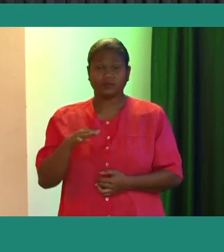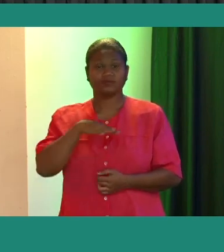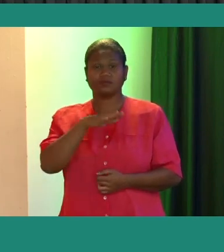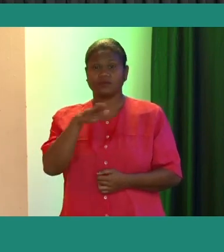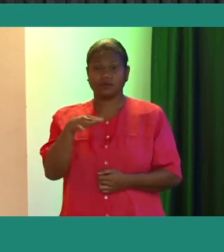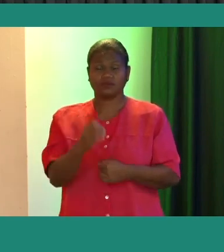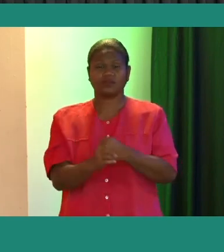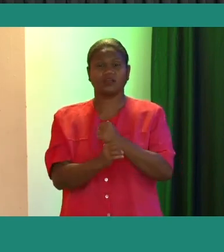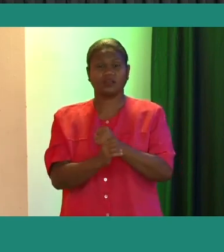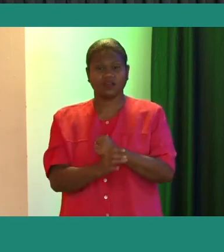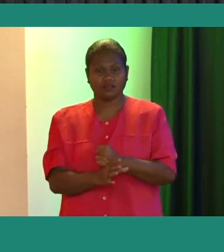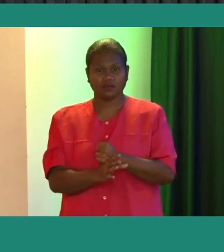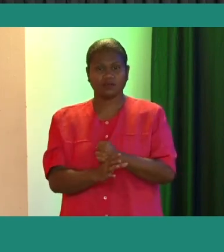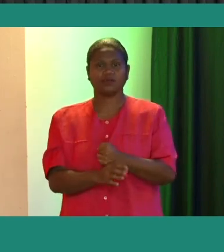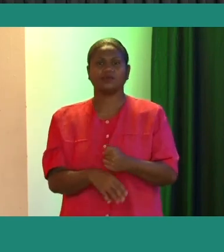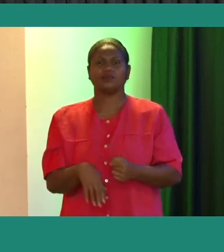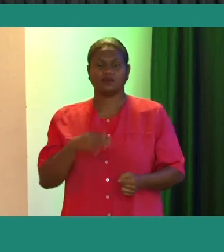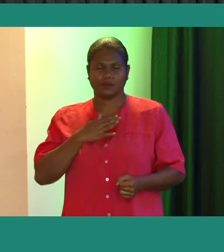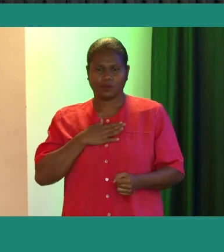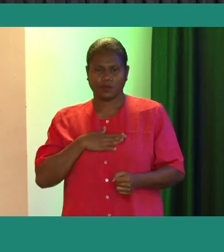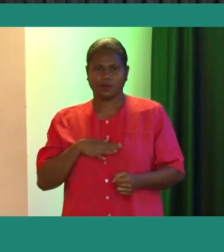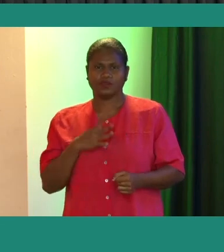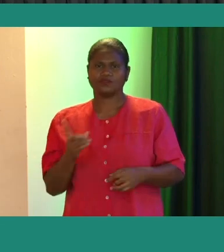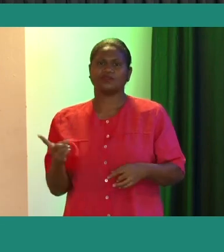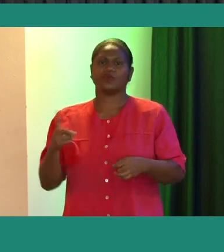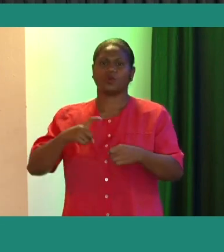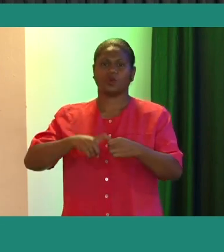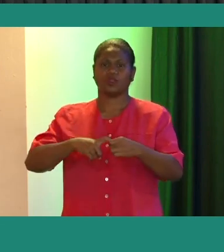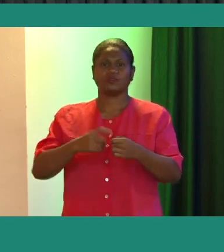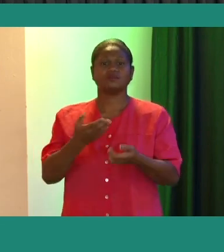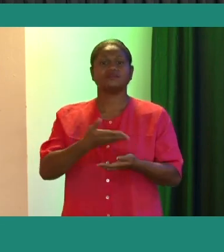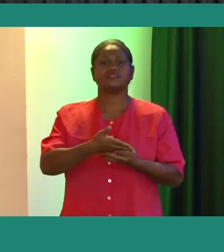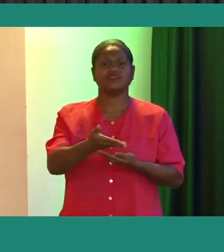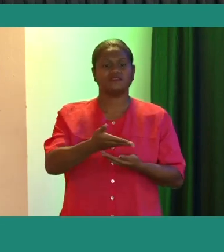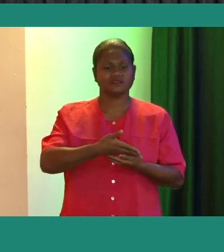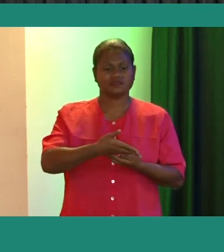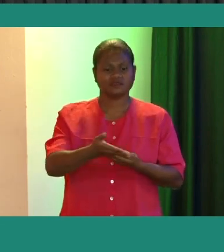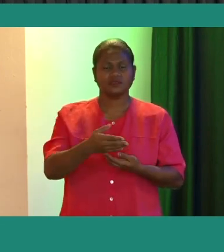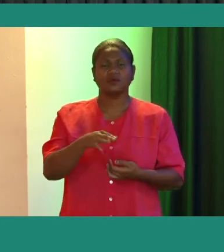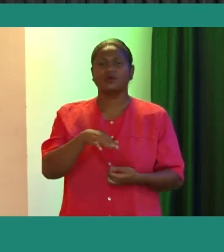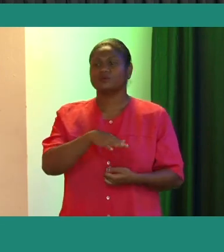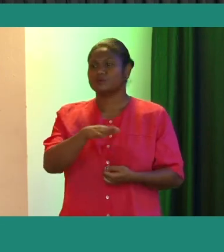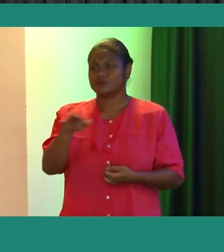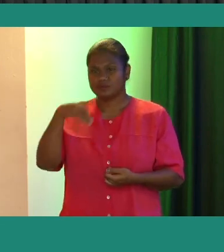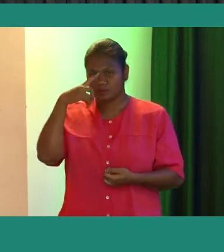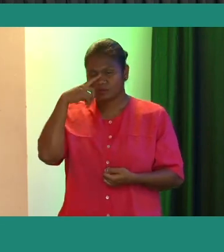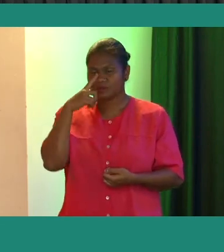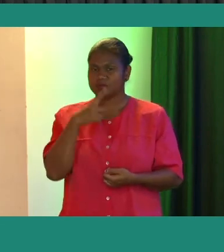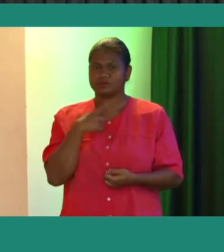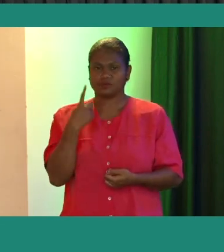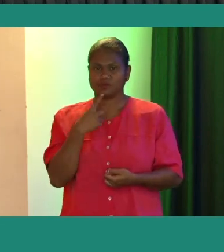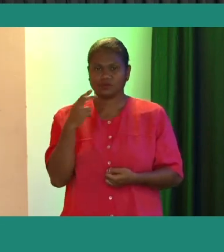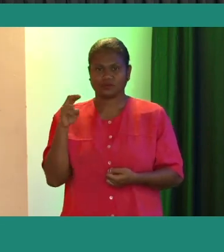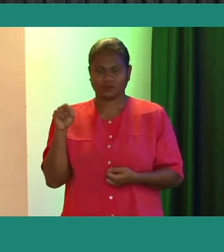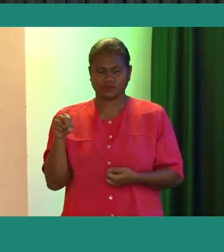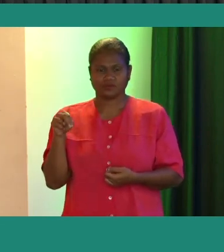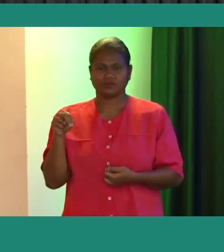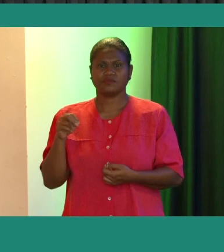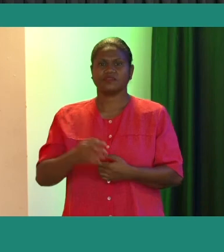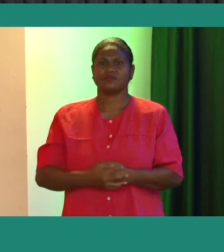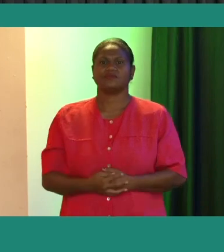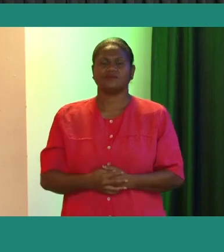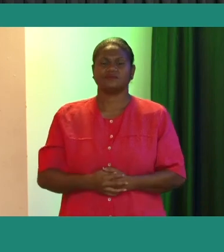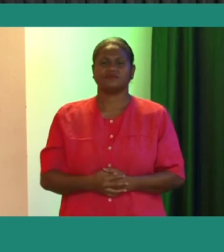to connect such services to localities where the need